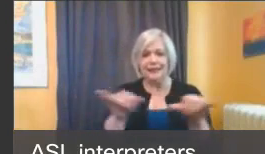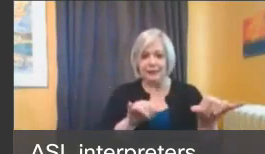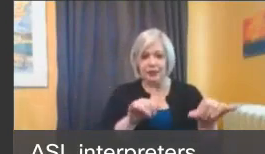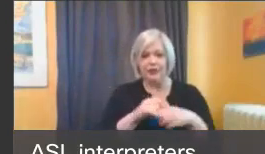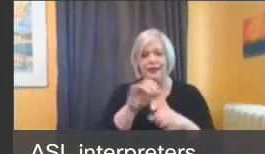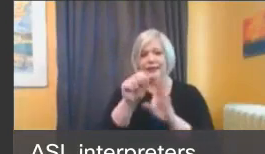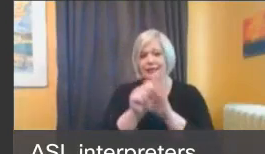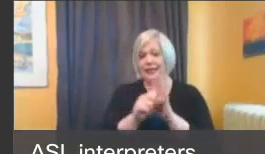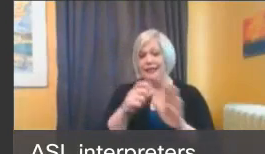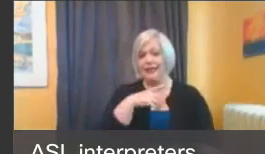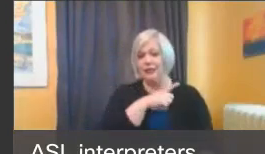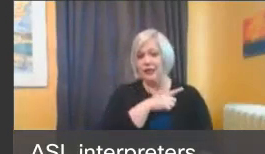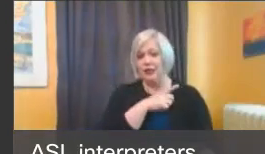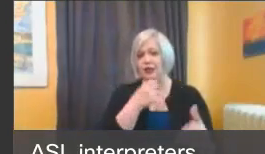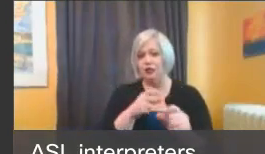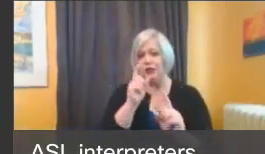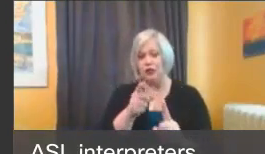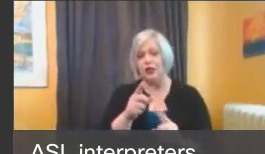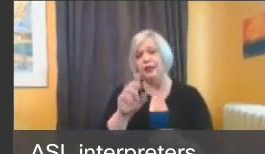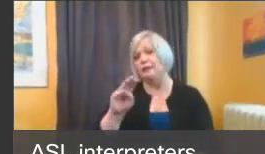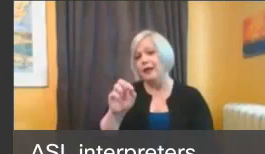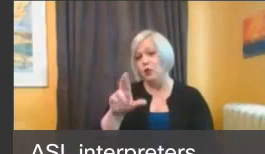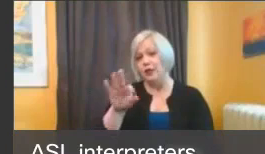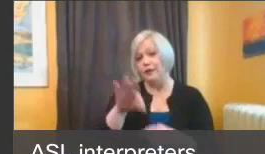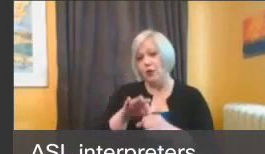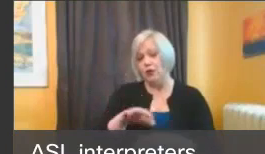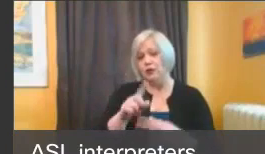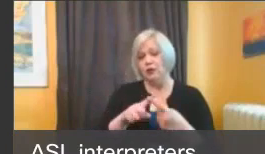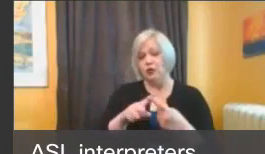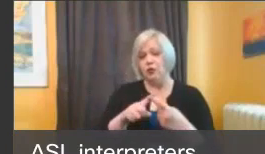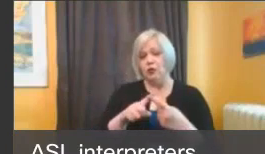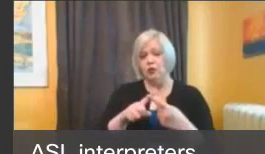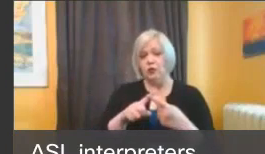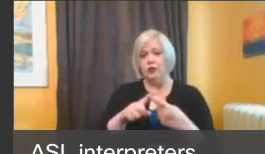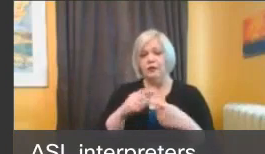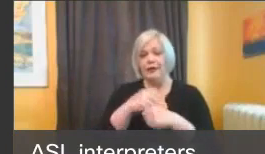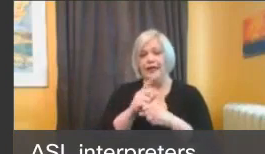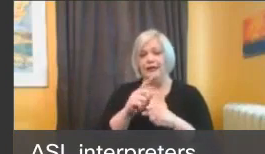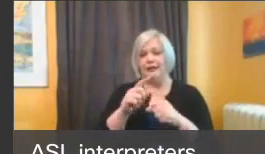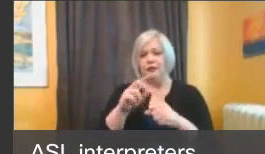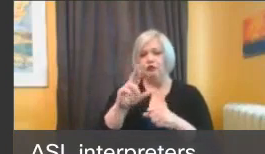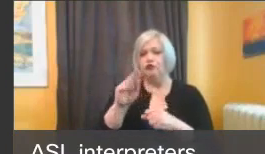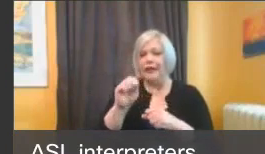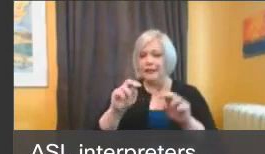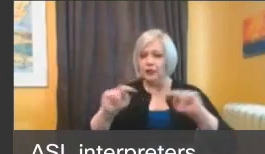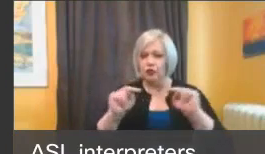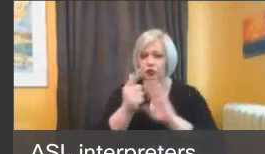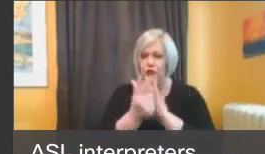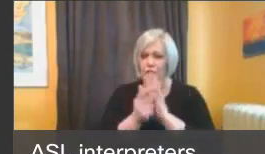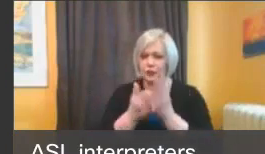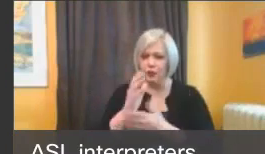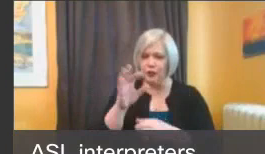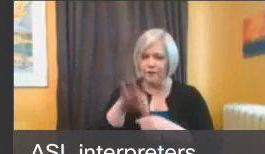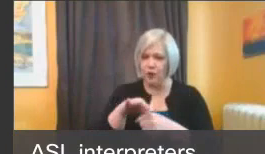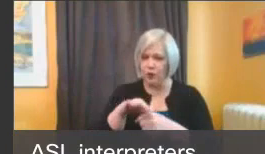state legislature is trying to target minority voters to facially race neutral laws through their voting methods. This is why SB